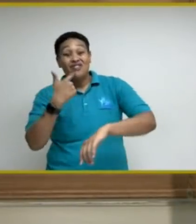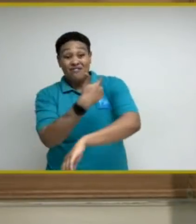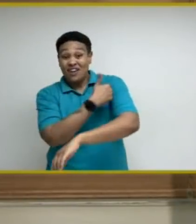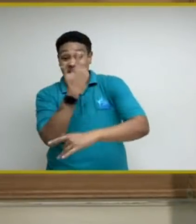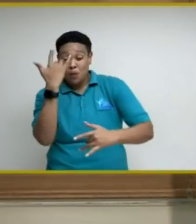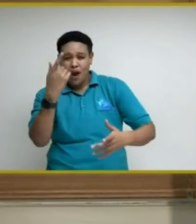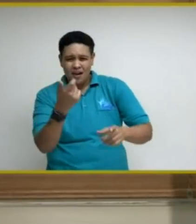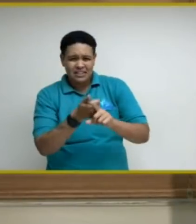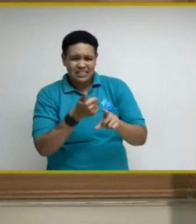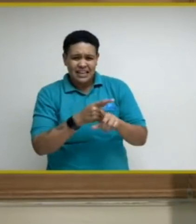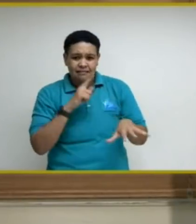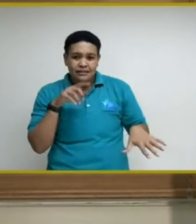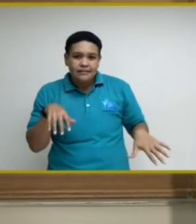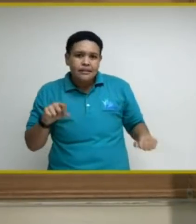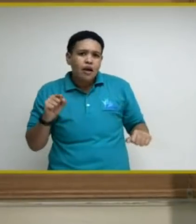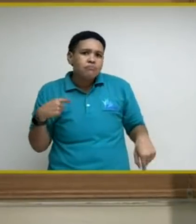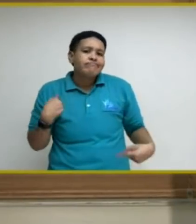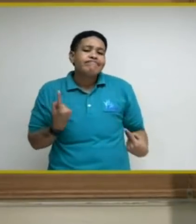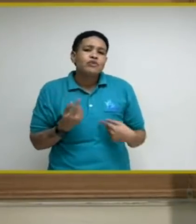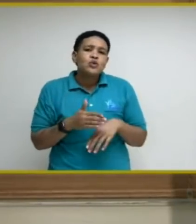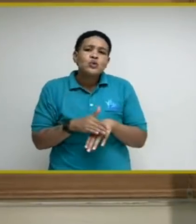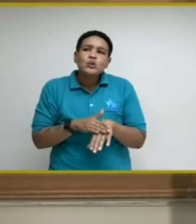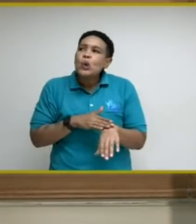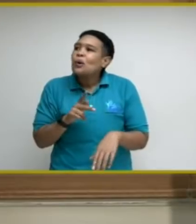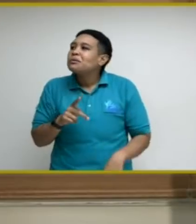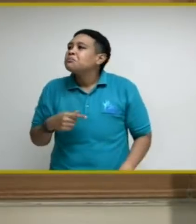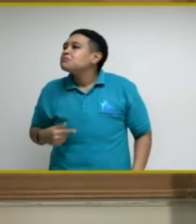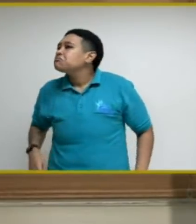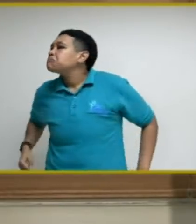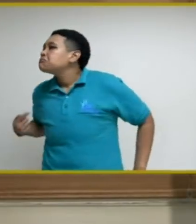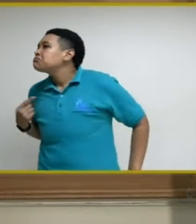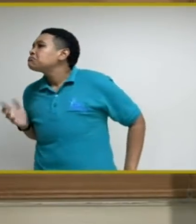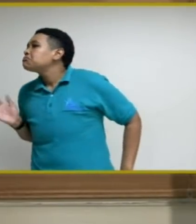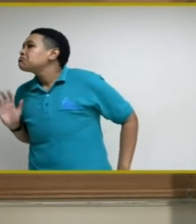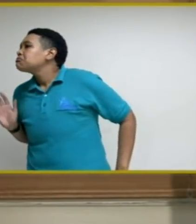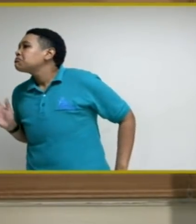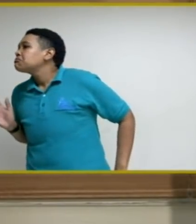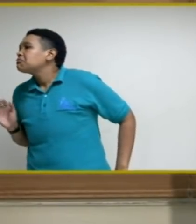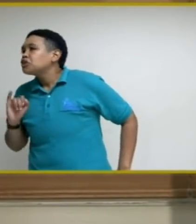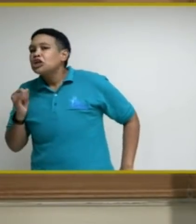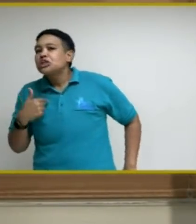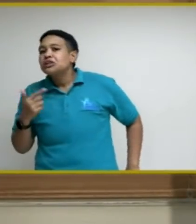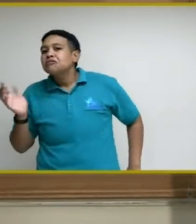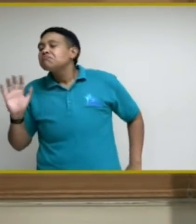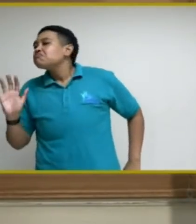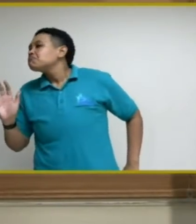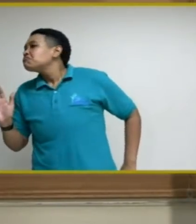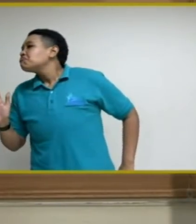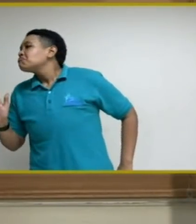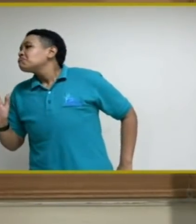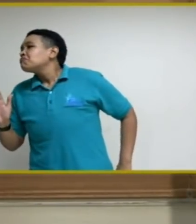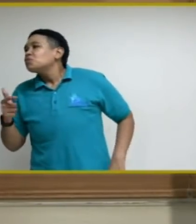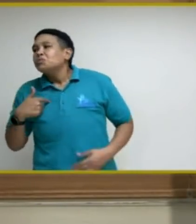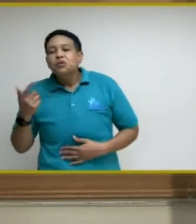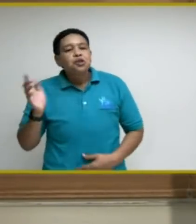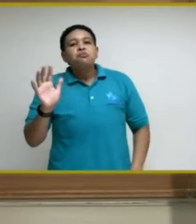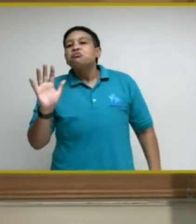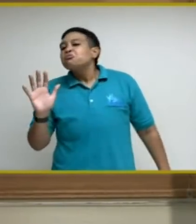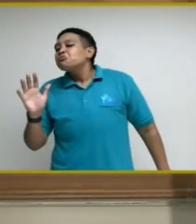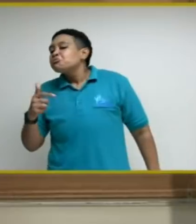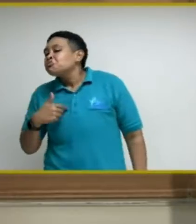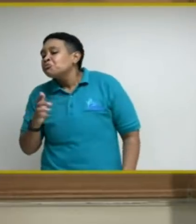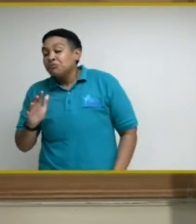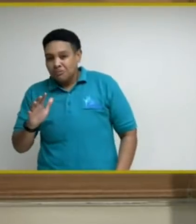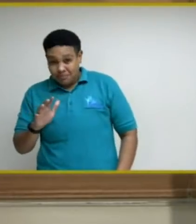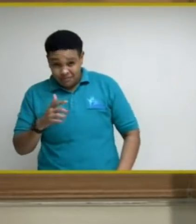because the take-up has been slow. The truth is, however, we were hoping to use the opportunity up to the expiration of